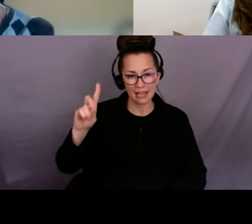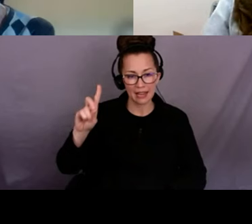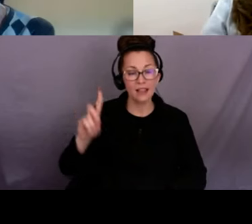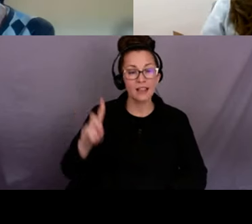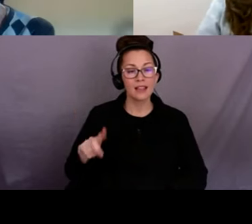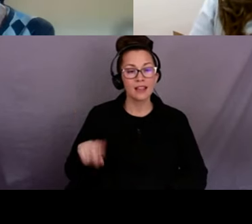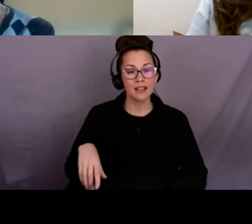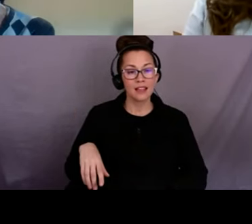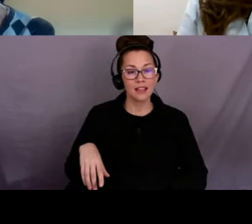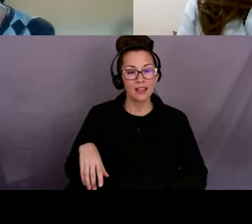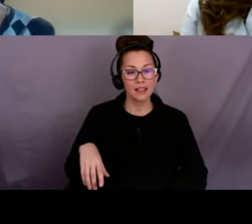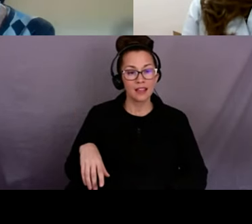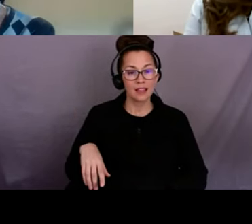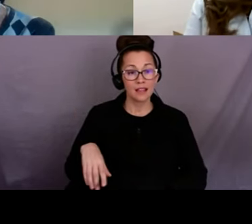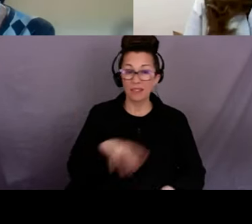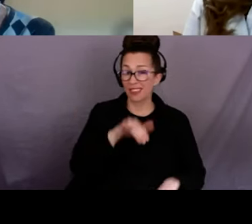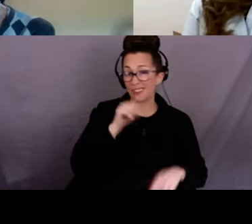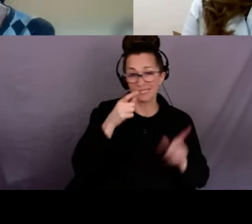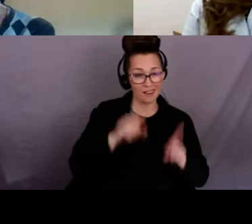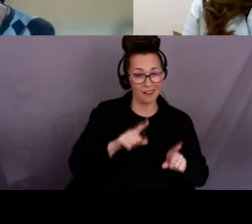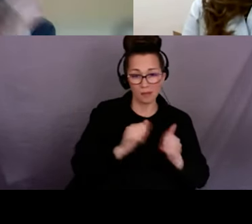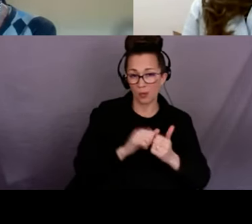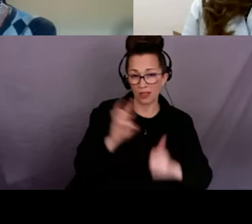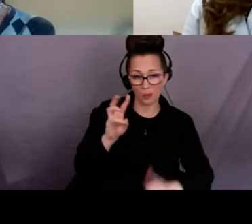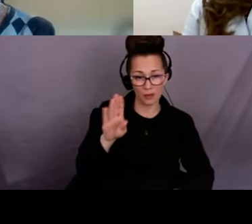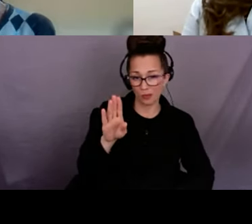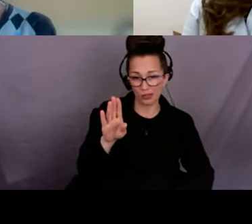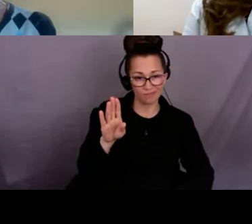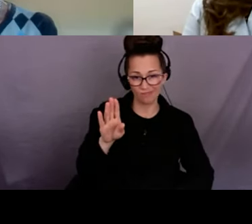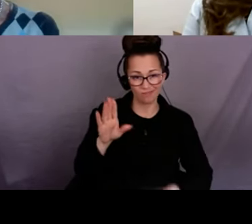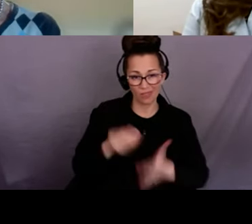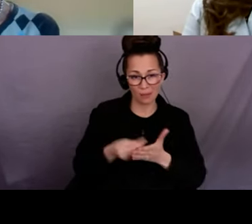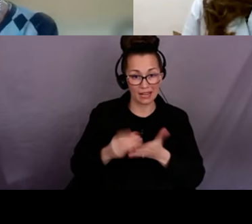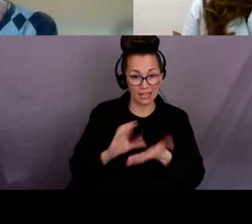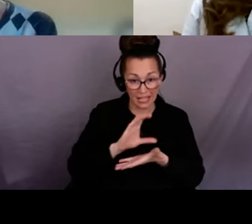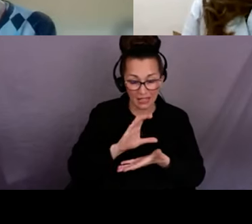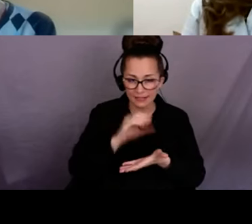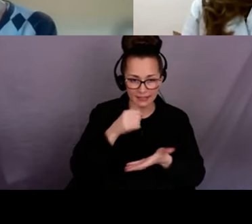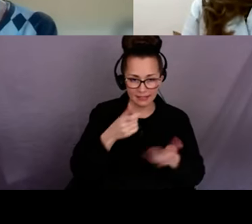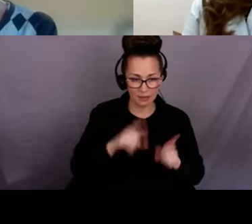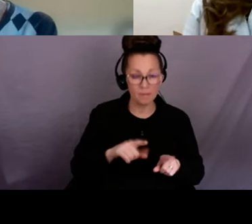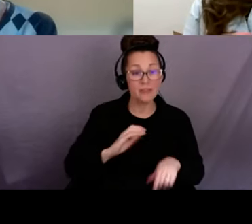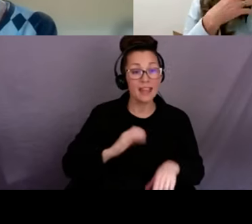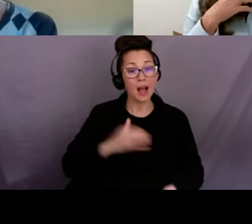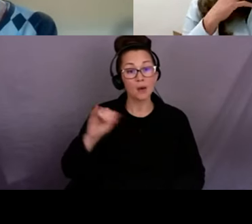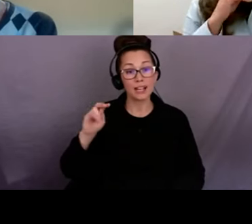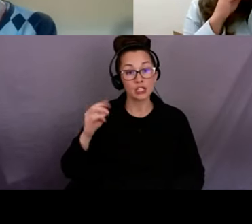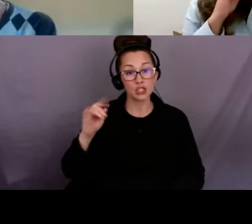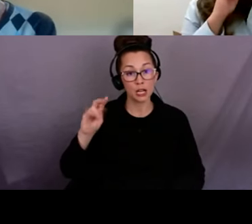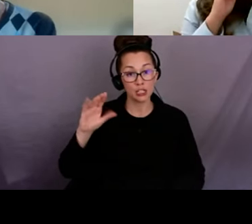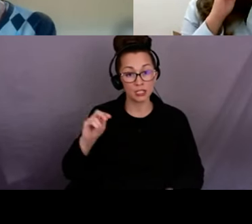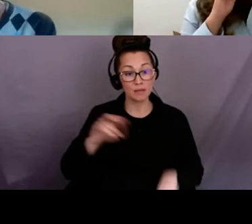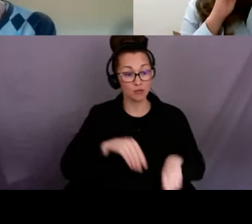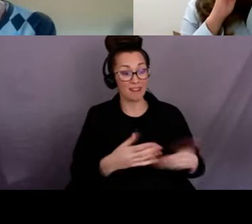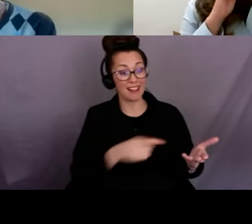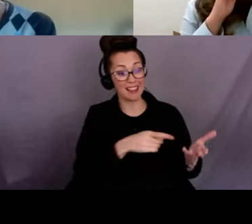case, does not exist in the Willowbrook permanent injunction. Our injunction provided for people to live in the least